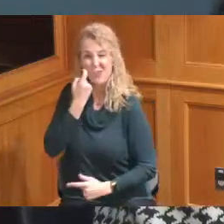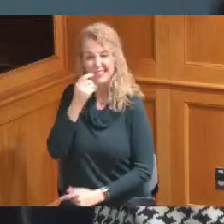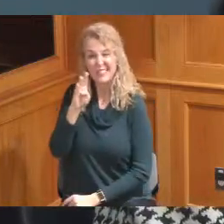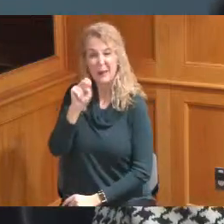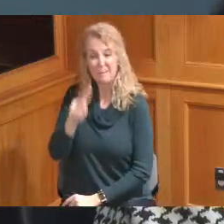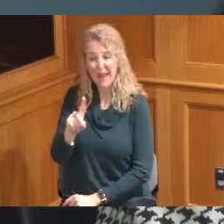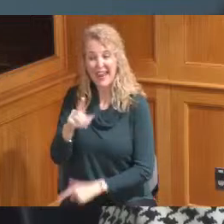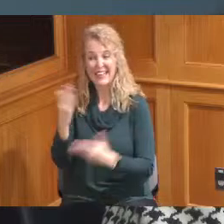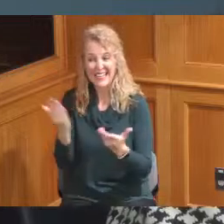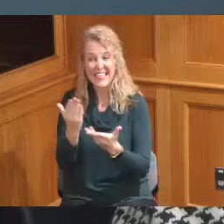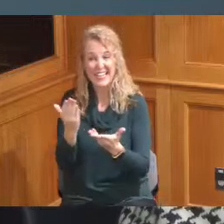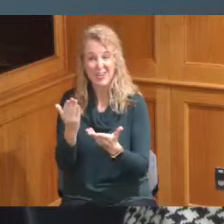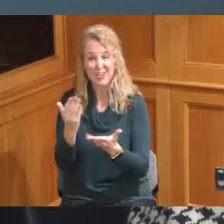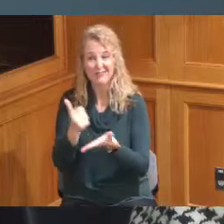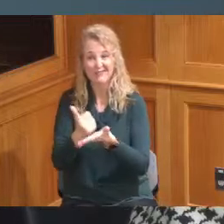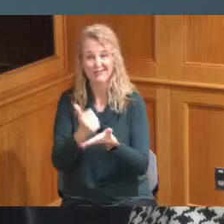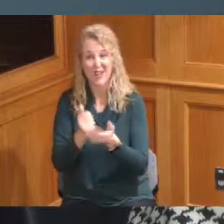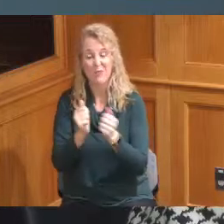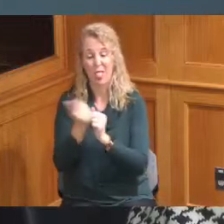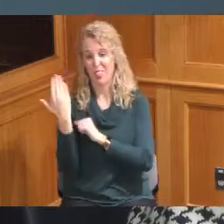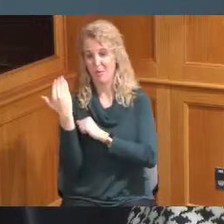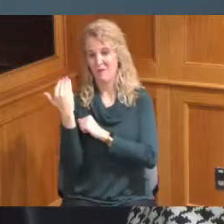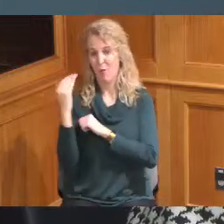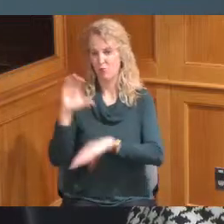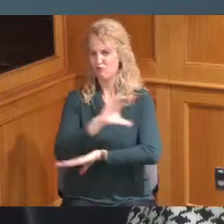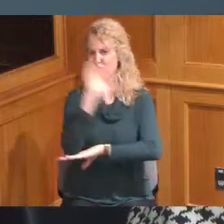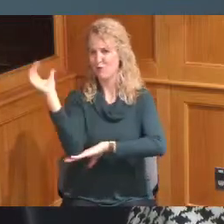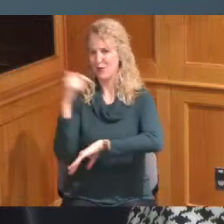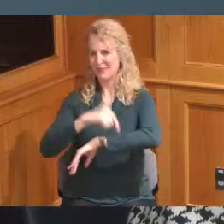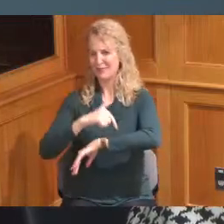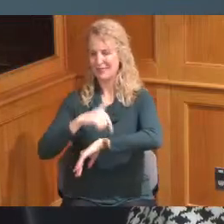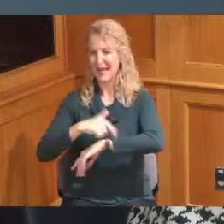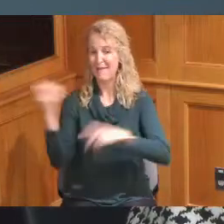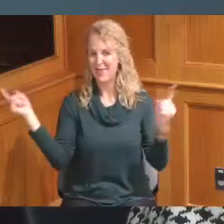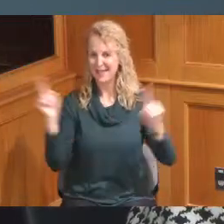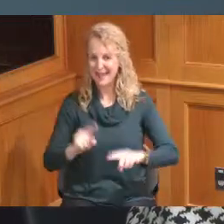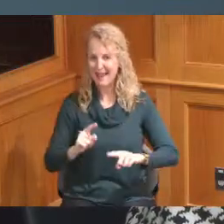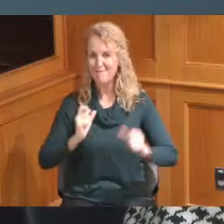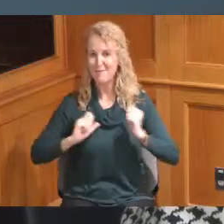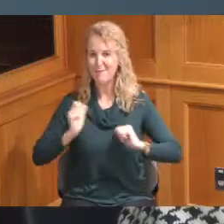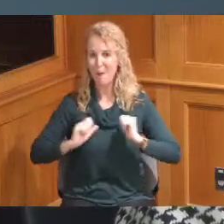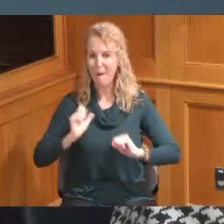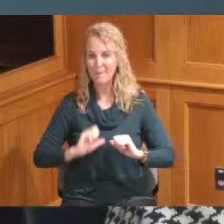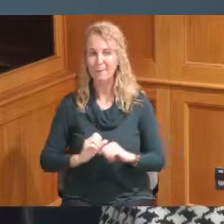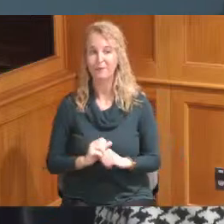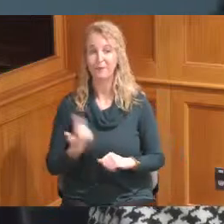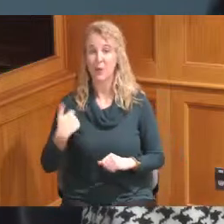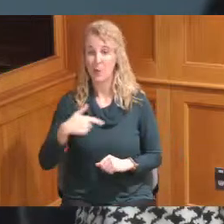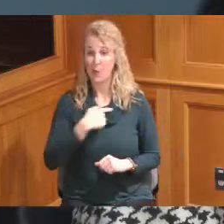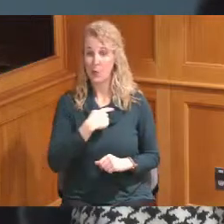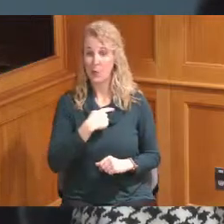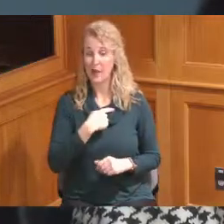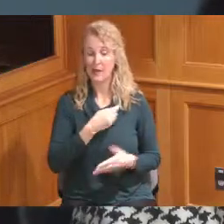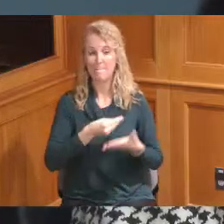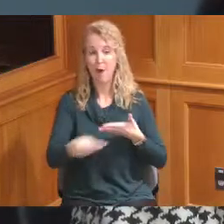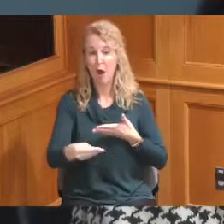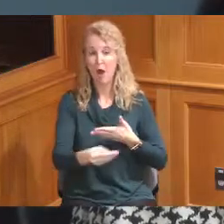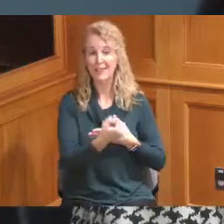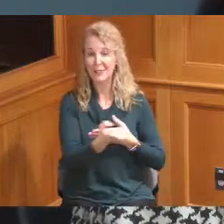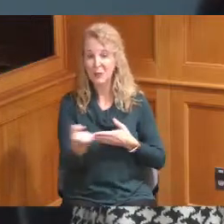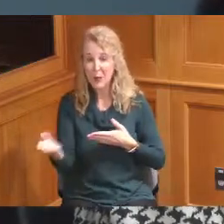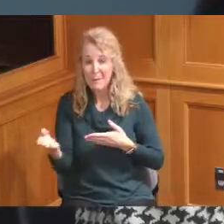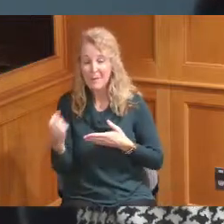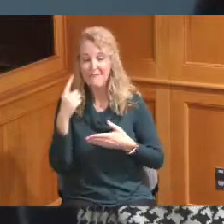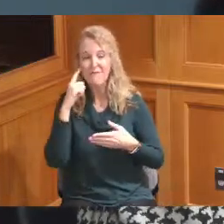here before we ended our 23, and we bought equipment for the